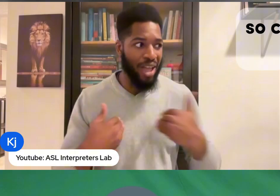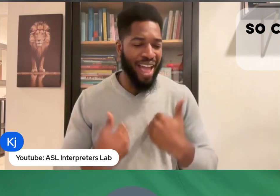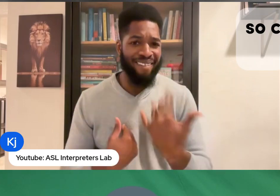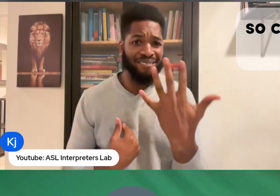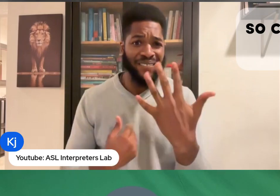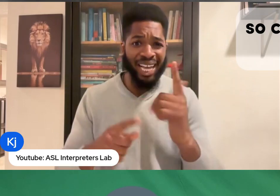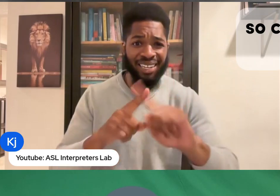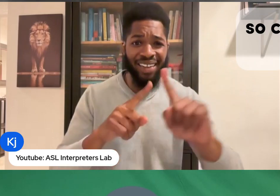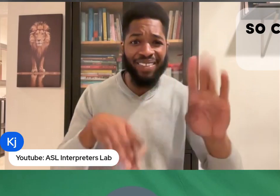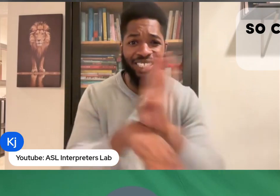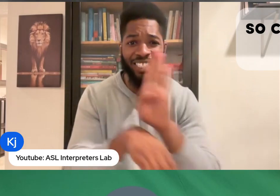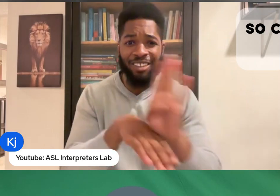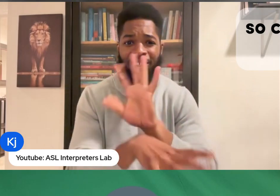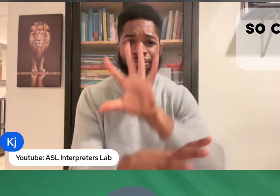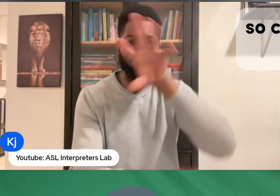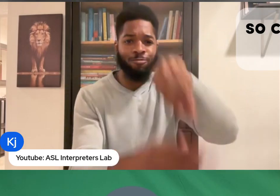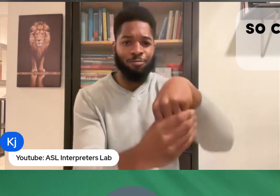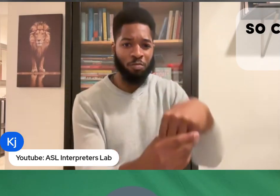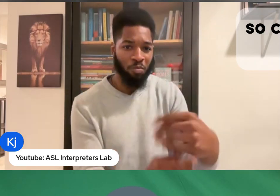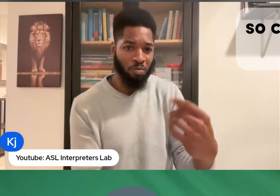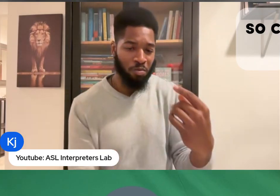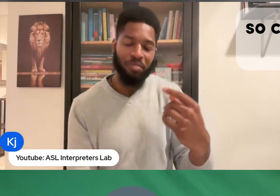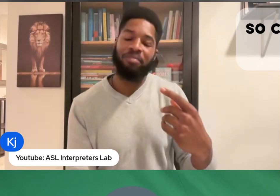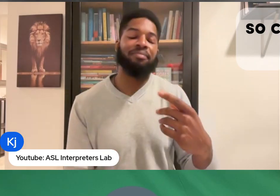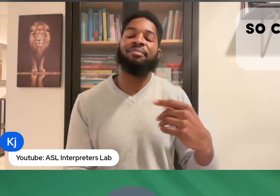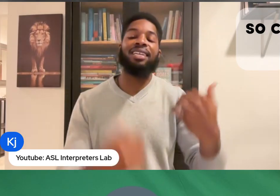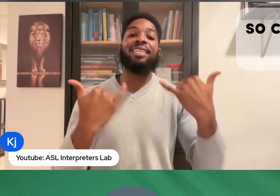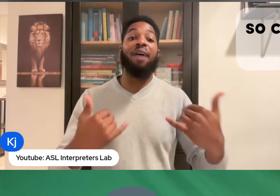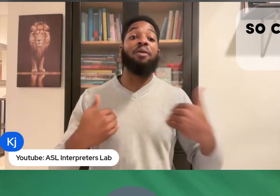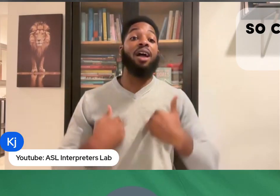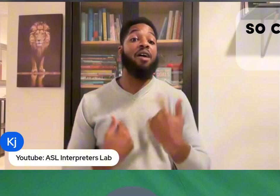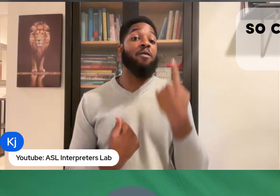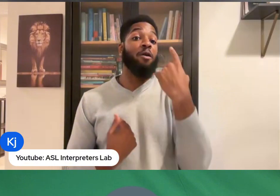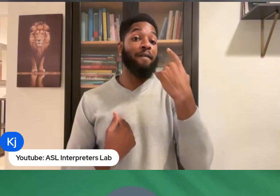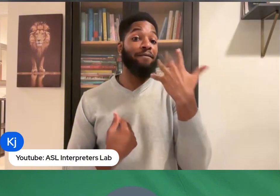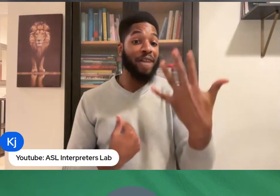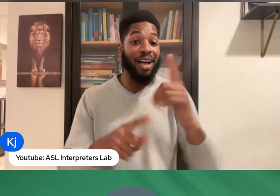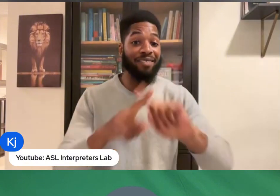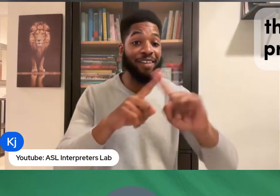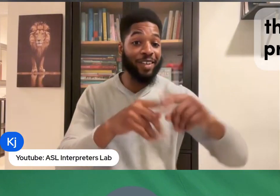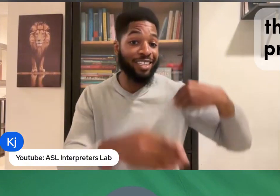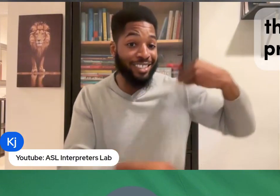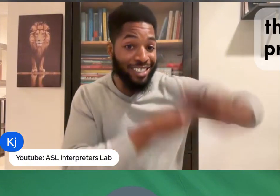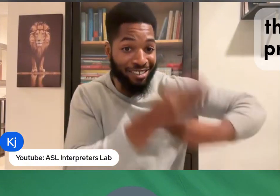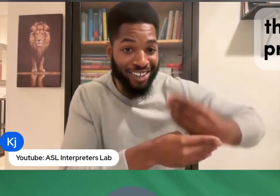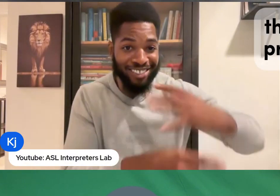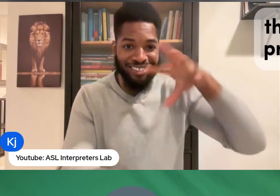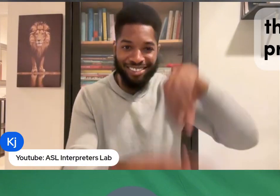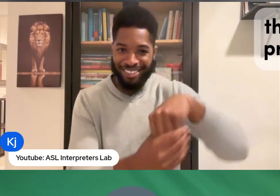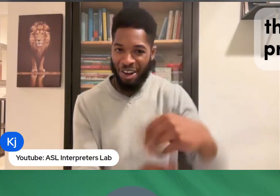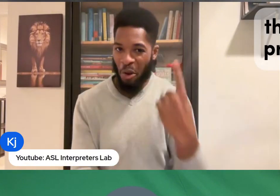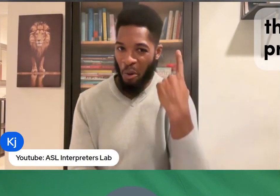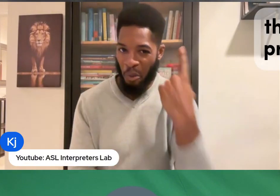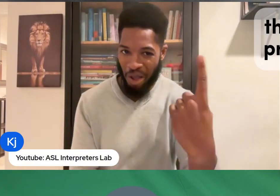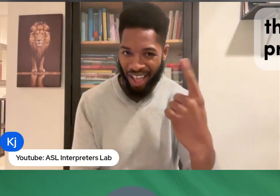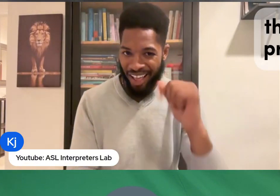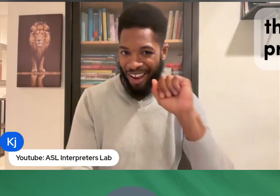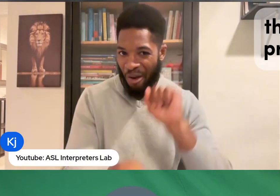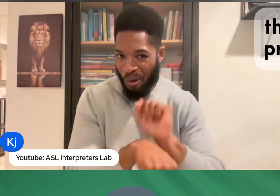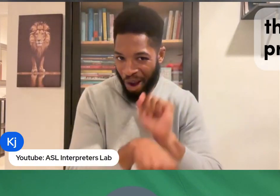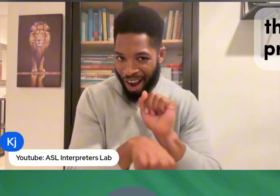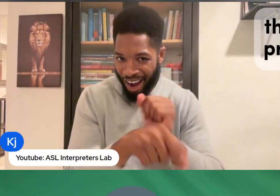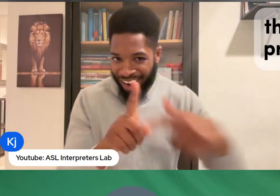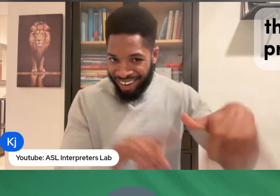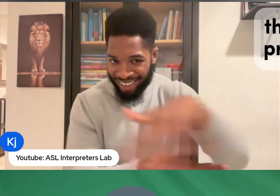speak to how there are the challenges that being a baby